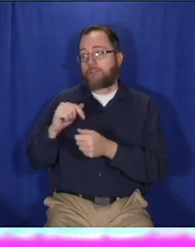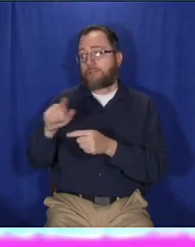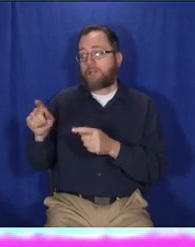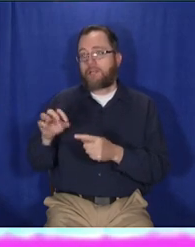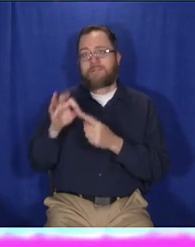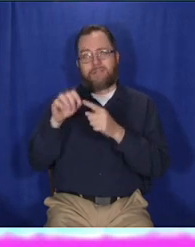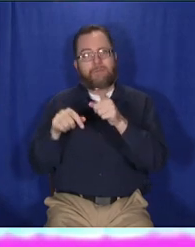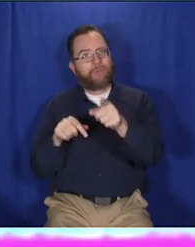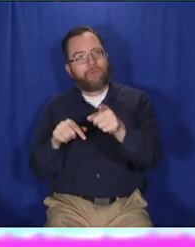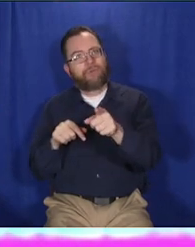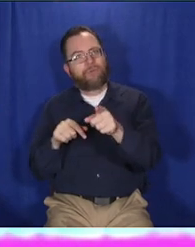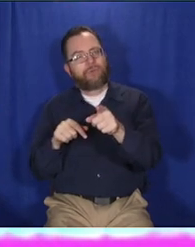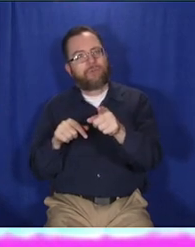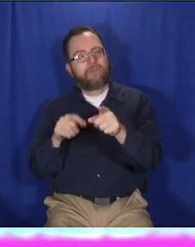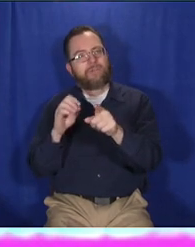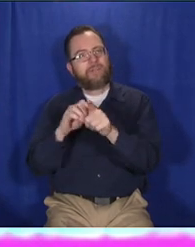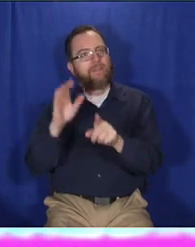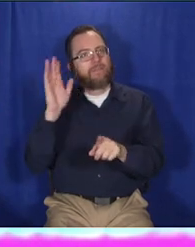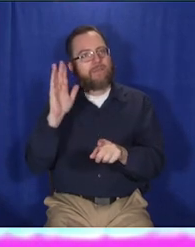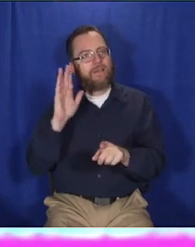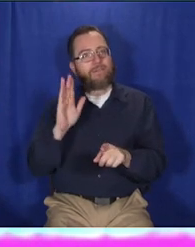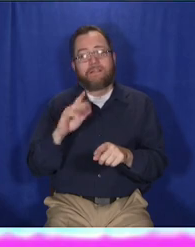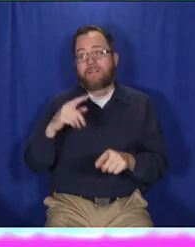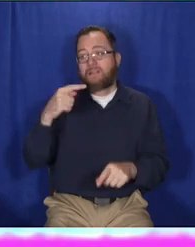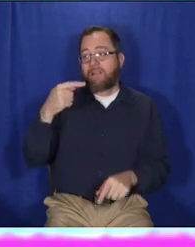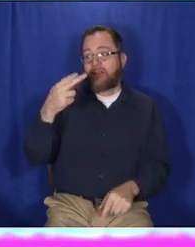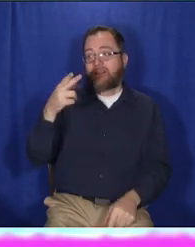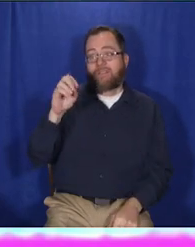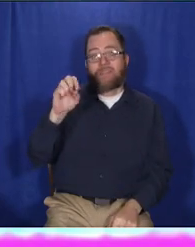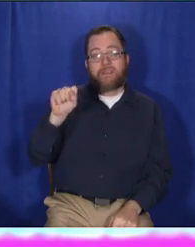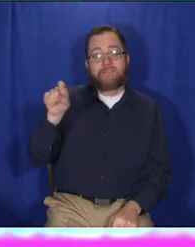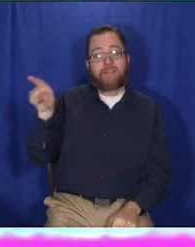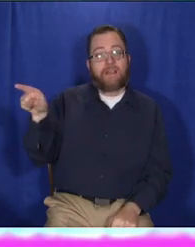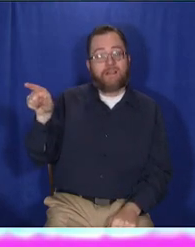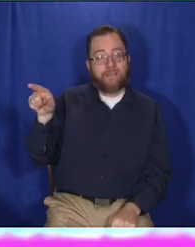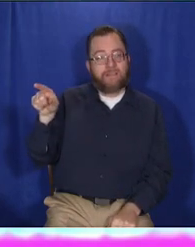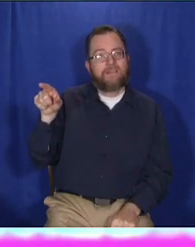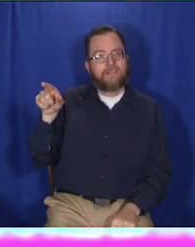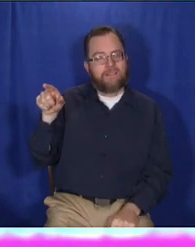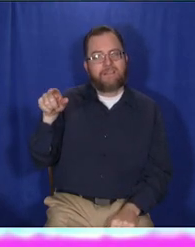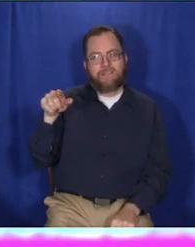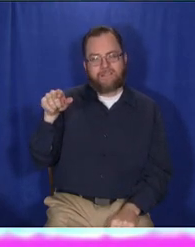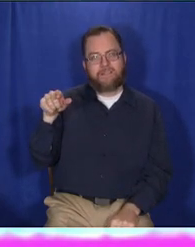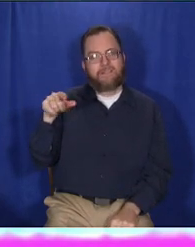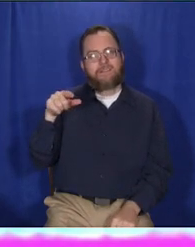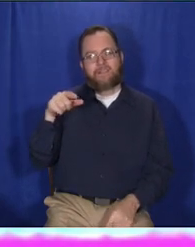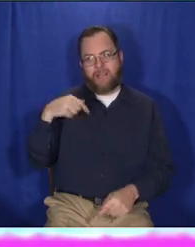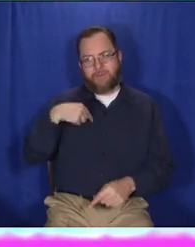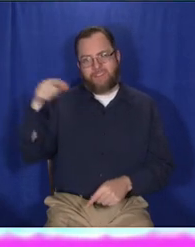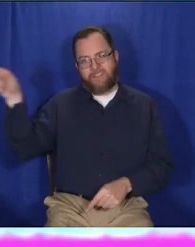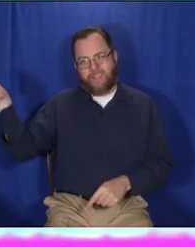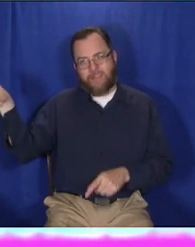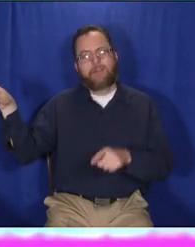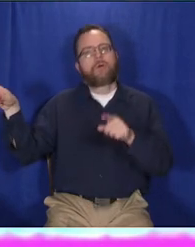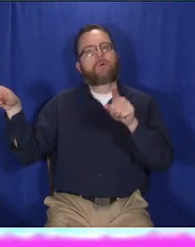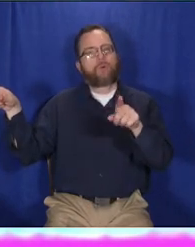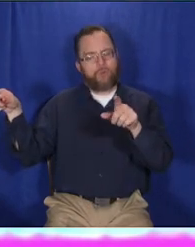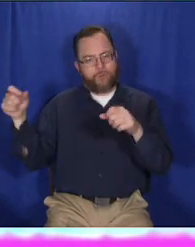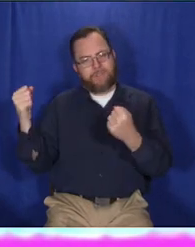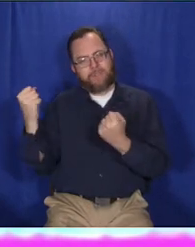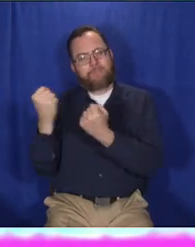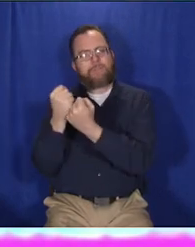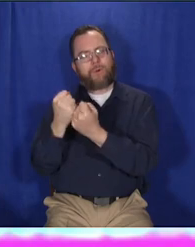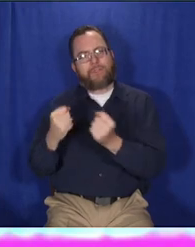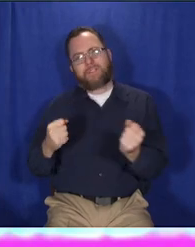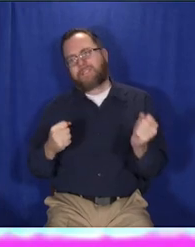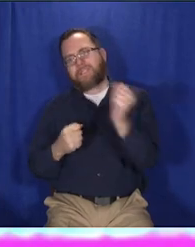you only. Even in Thessalonica, you sent me help for my needs once and again. Not